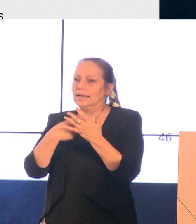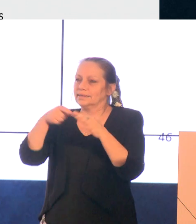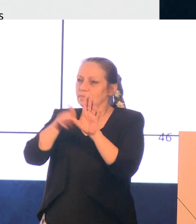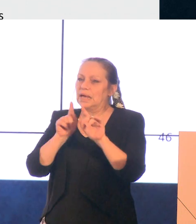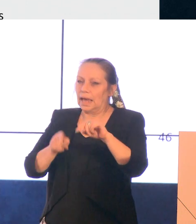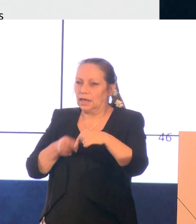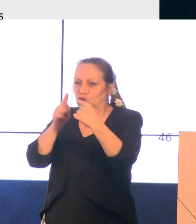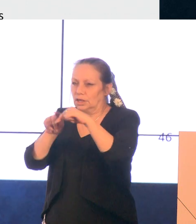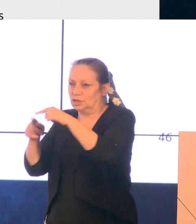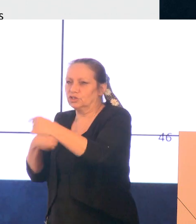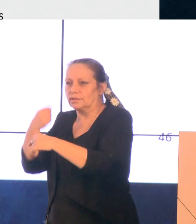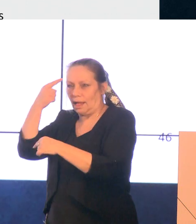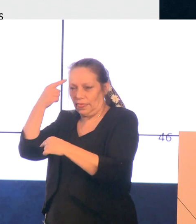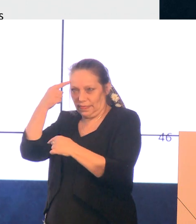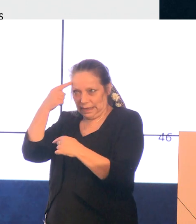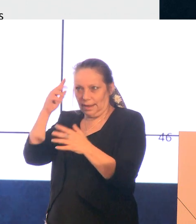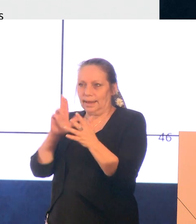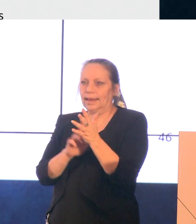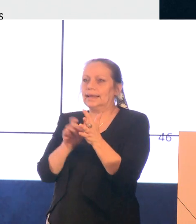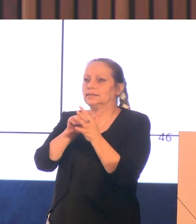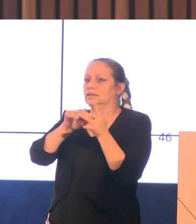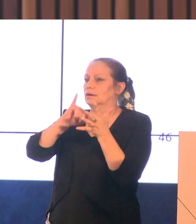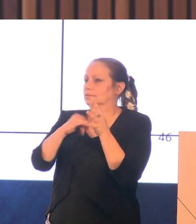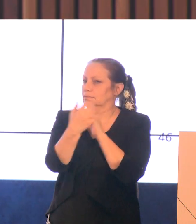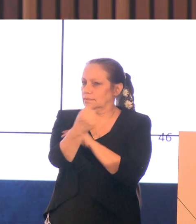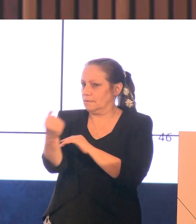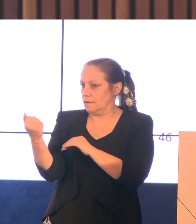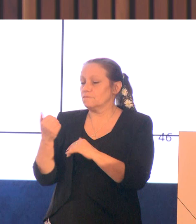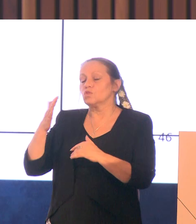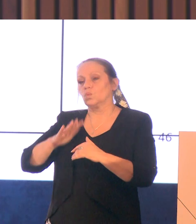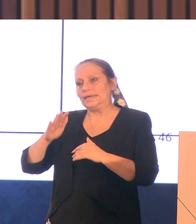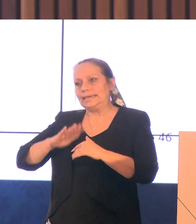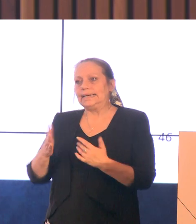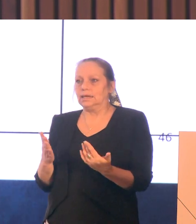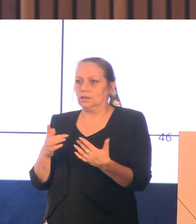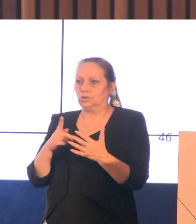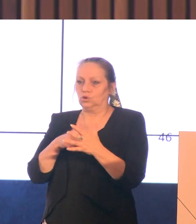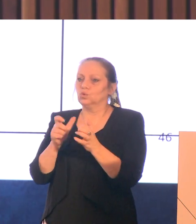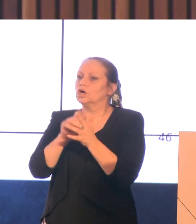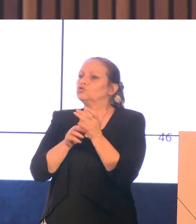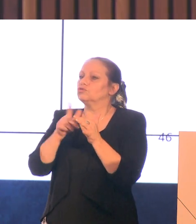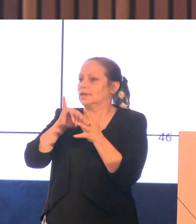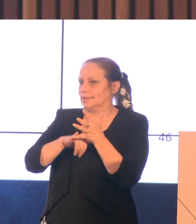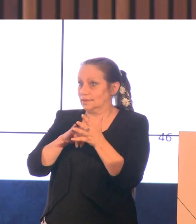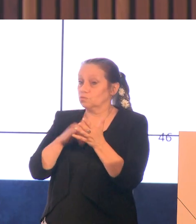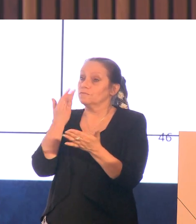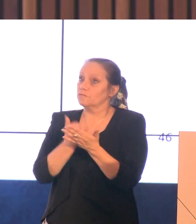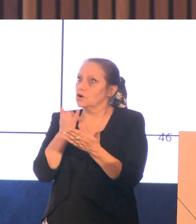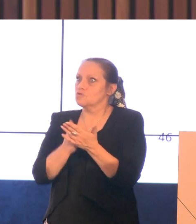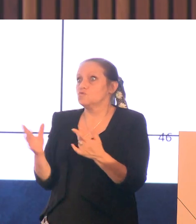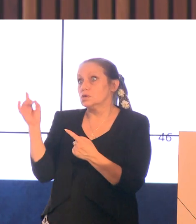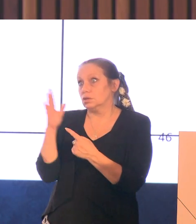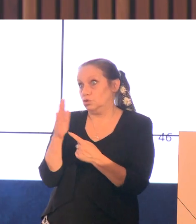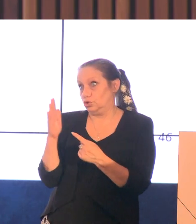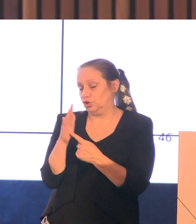that I think confront the NDIS and I think need to be addressed as a matter of urgency.